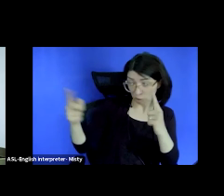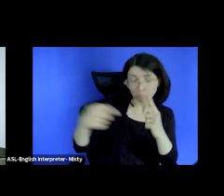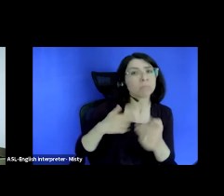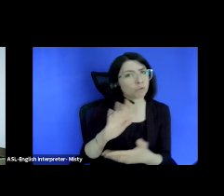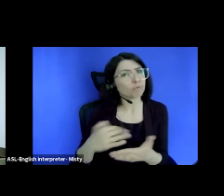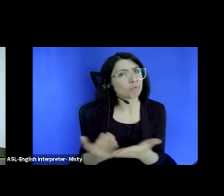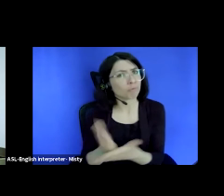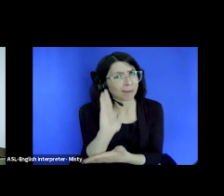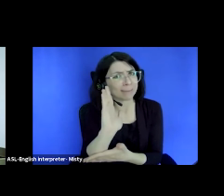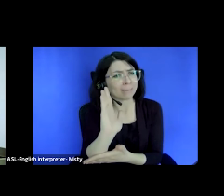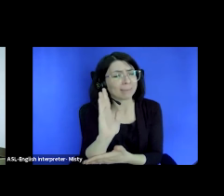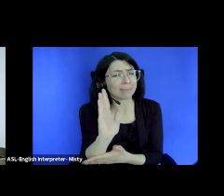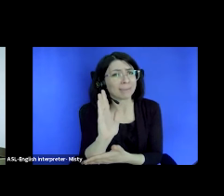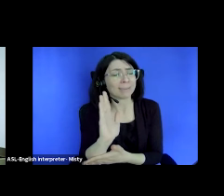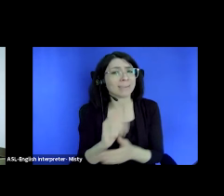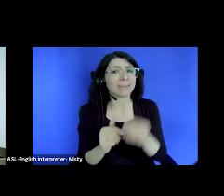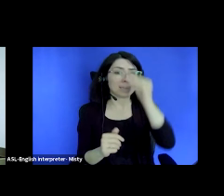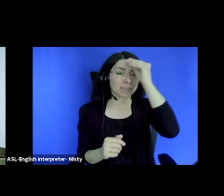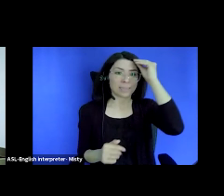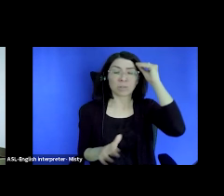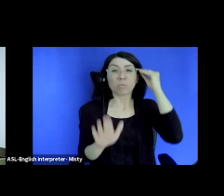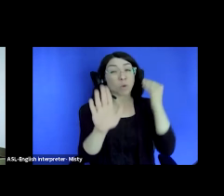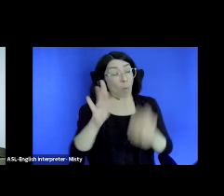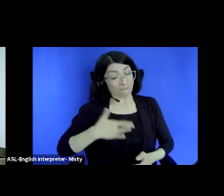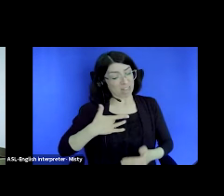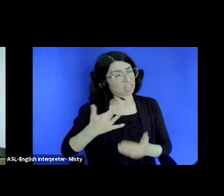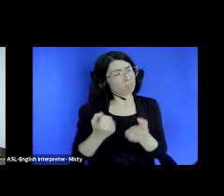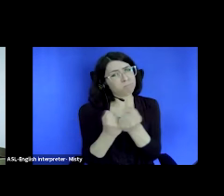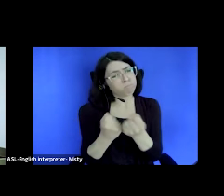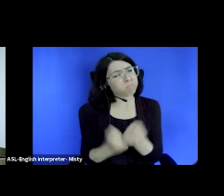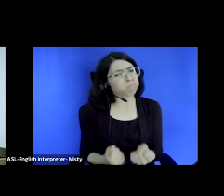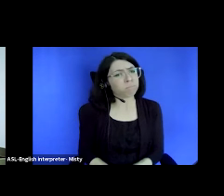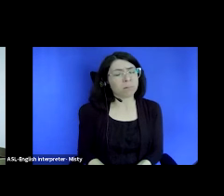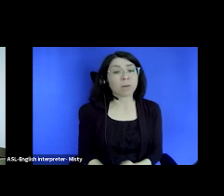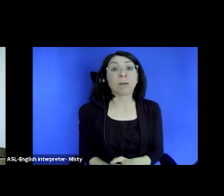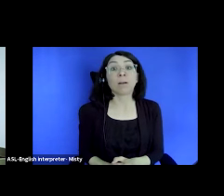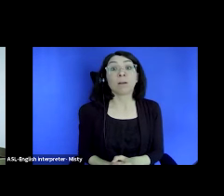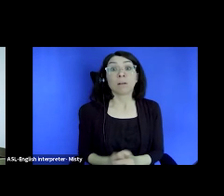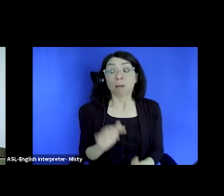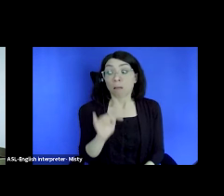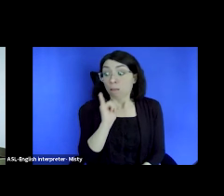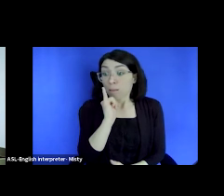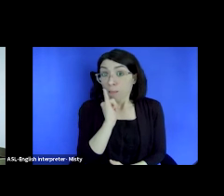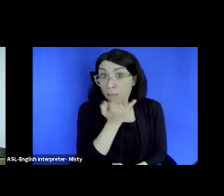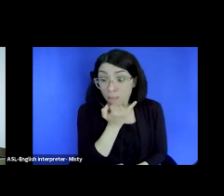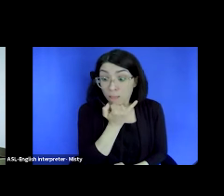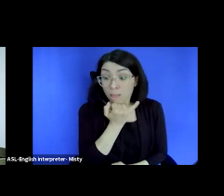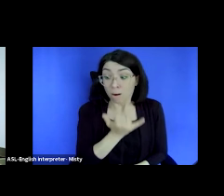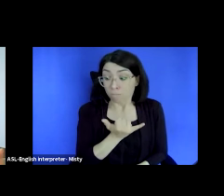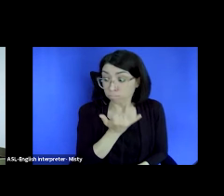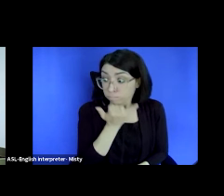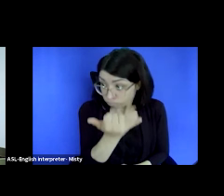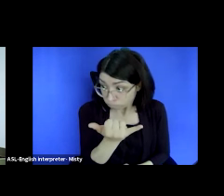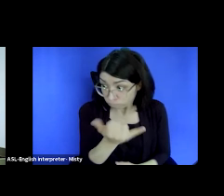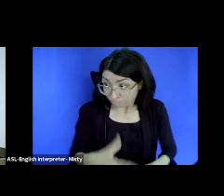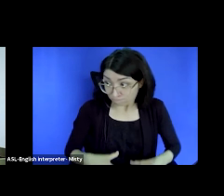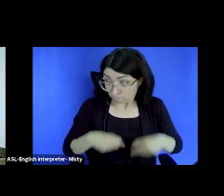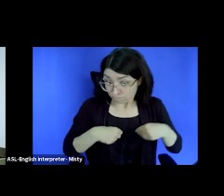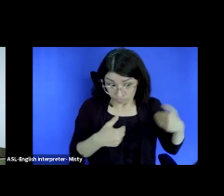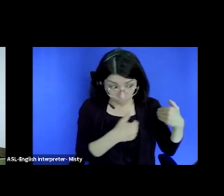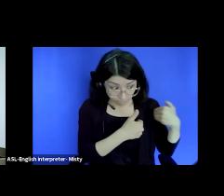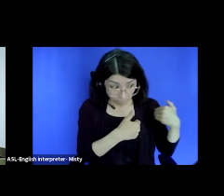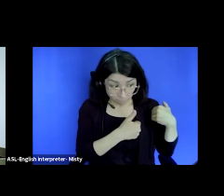more so validating your feelings at this point. You have the right to make mistakes and be responsible for them. So everything gets tied back